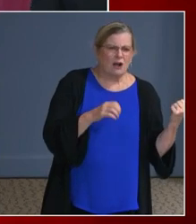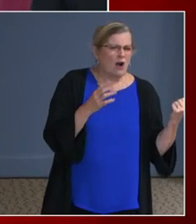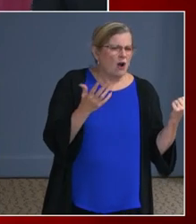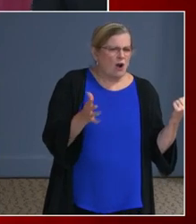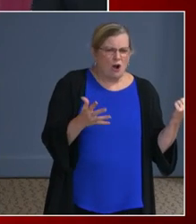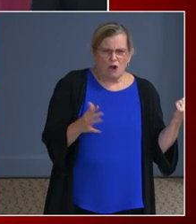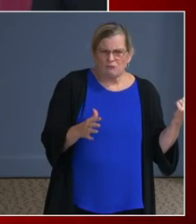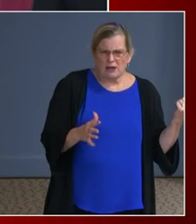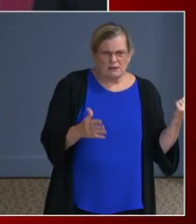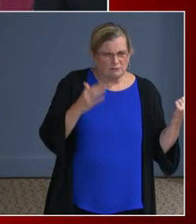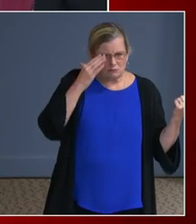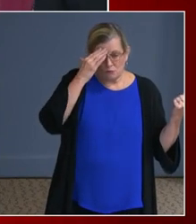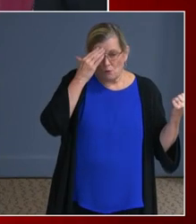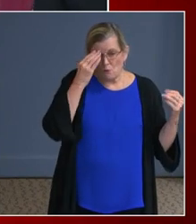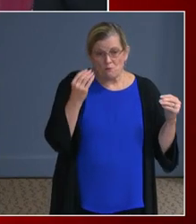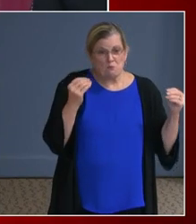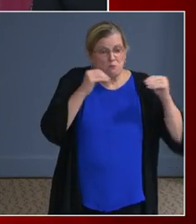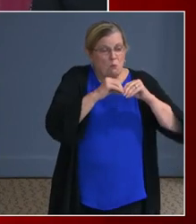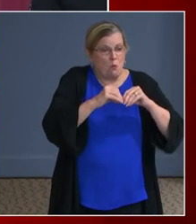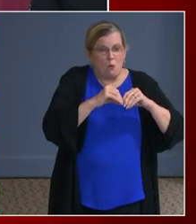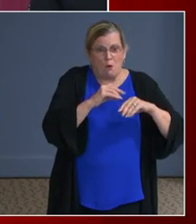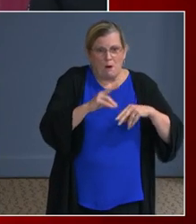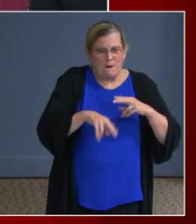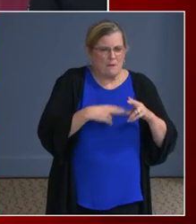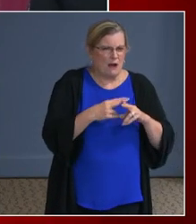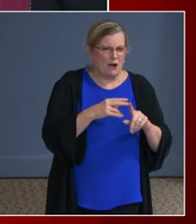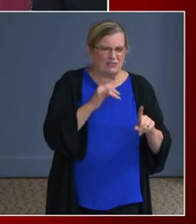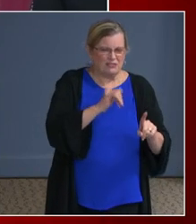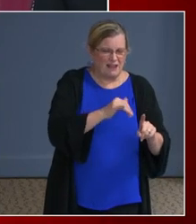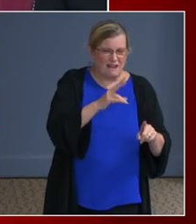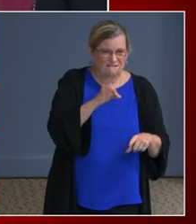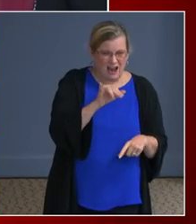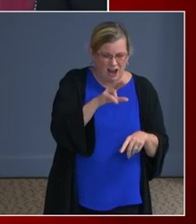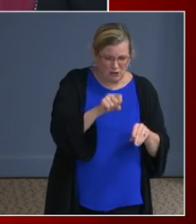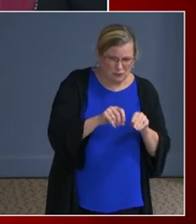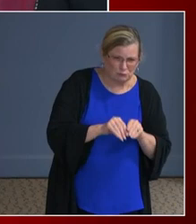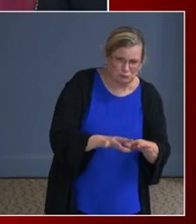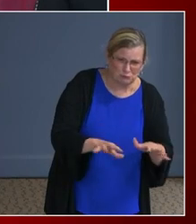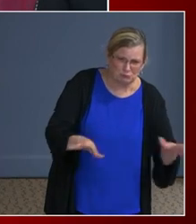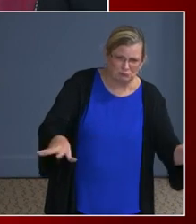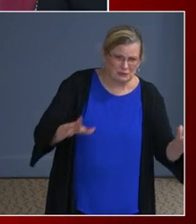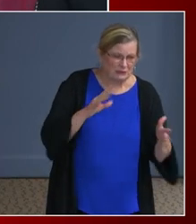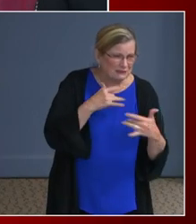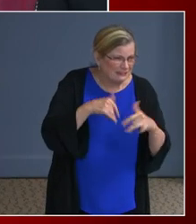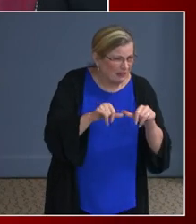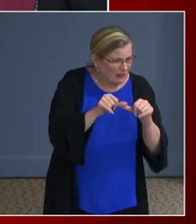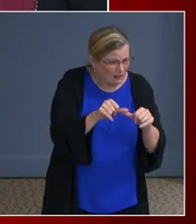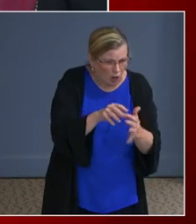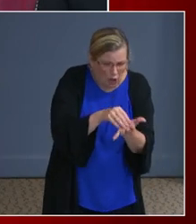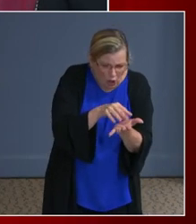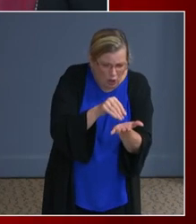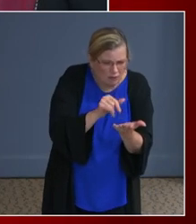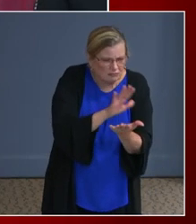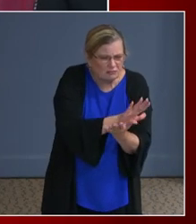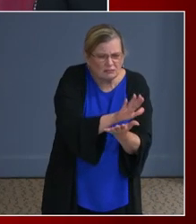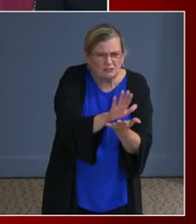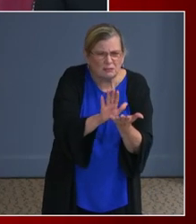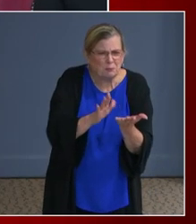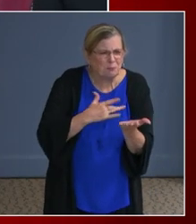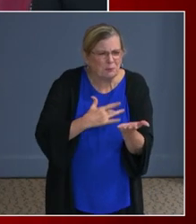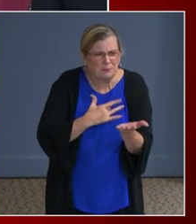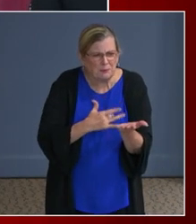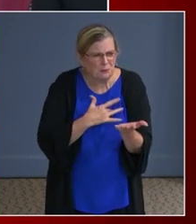of studies underway about therapeutic agents that could be used to potentially treat COVID-19. Right now, there are